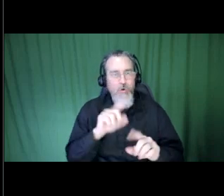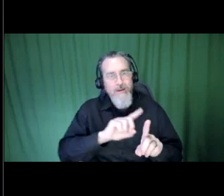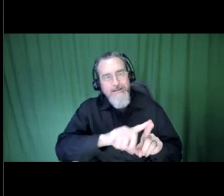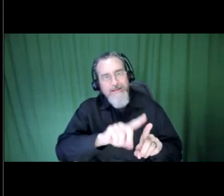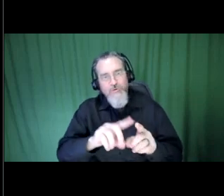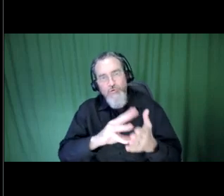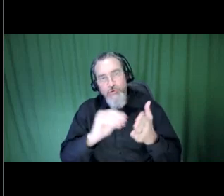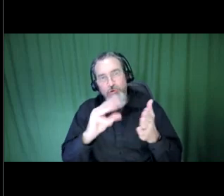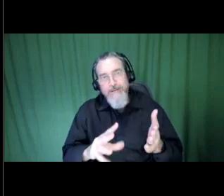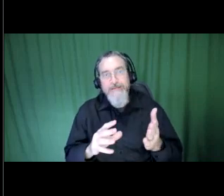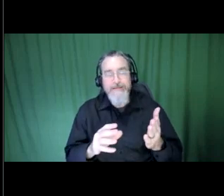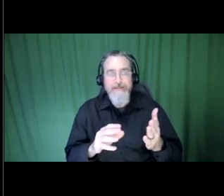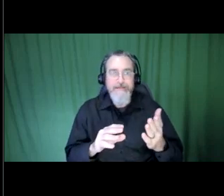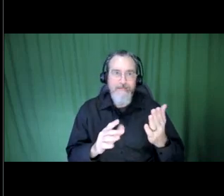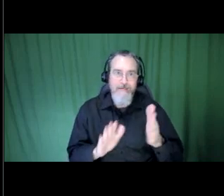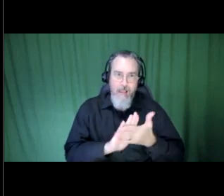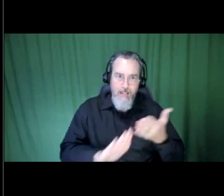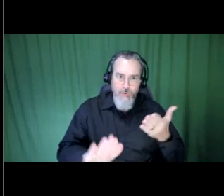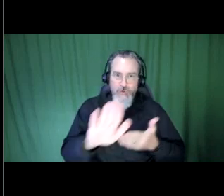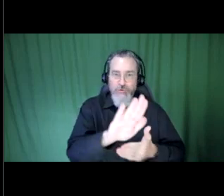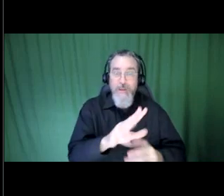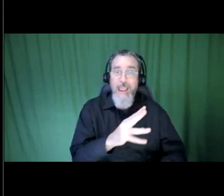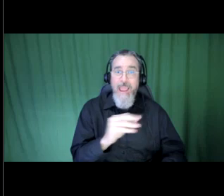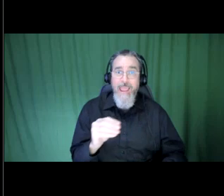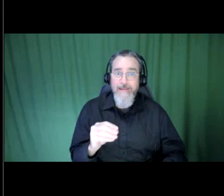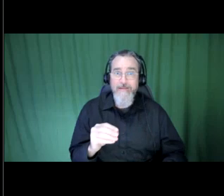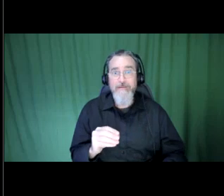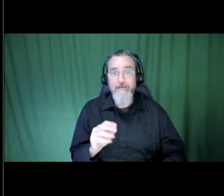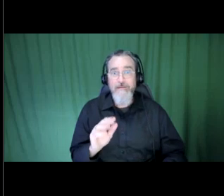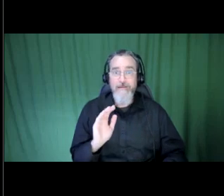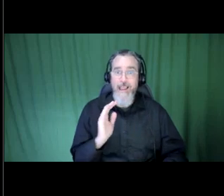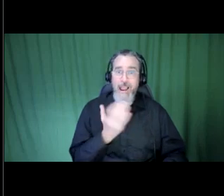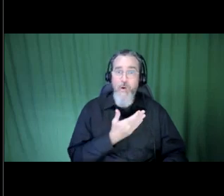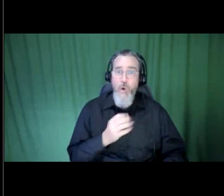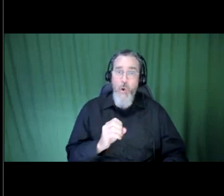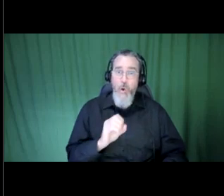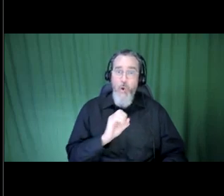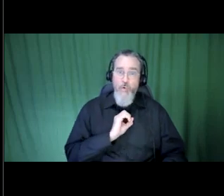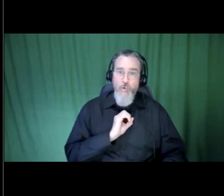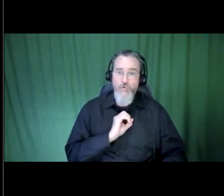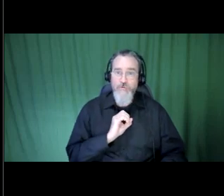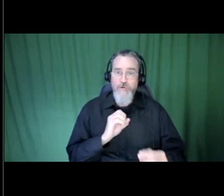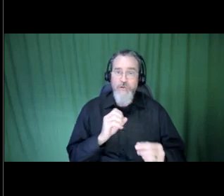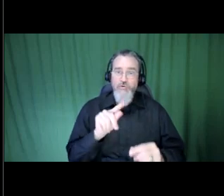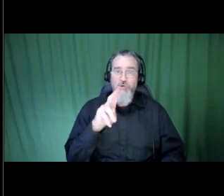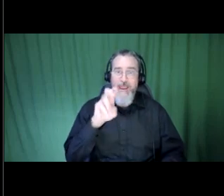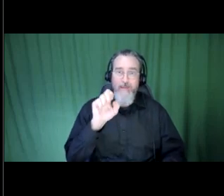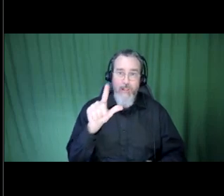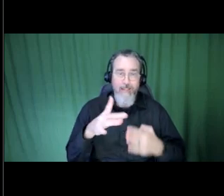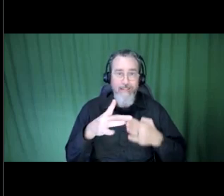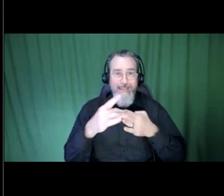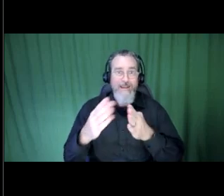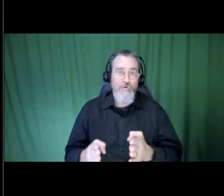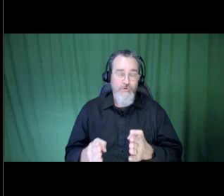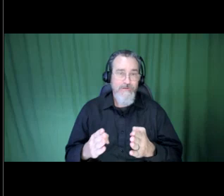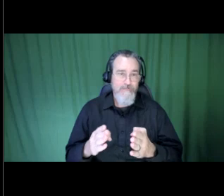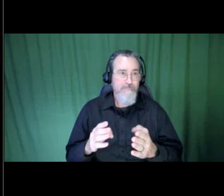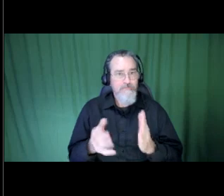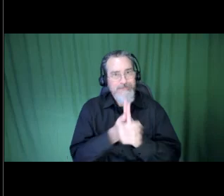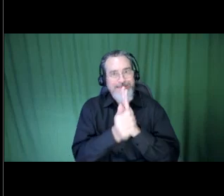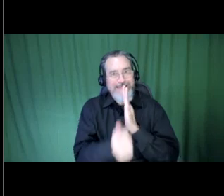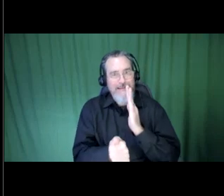2, grow our own future generation of tribal leaders skilled in natural resource management, and integrate